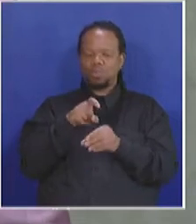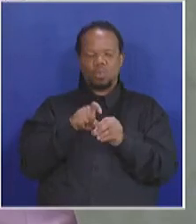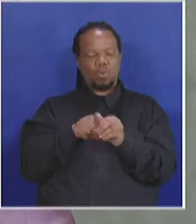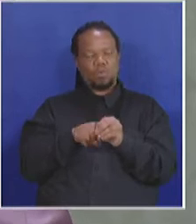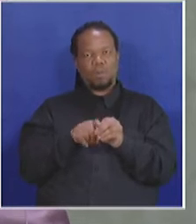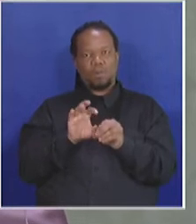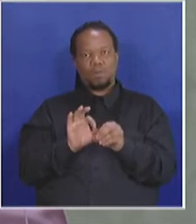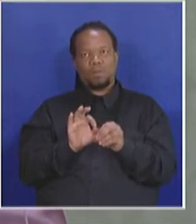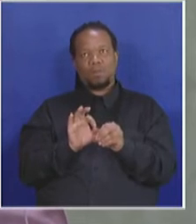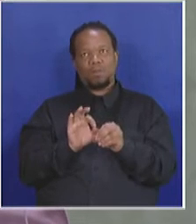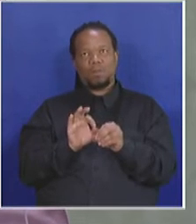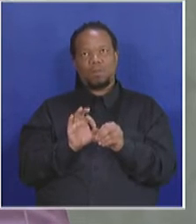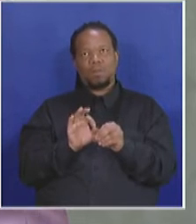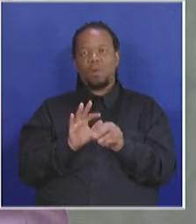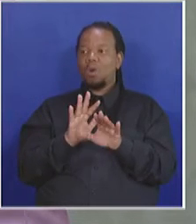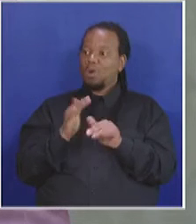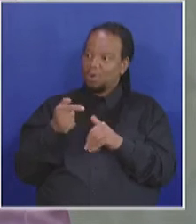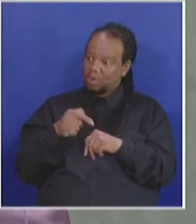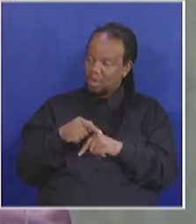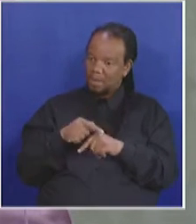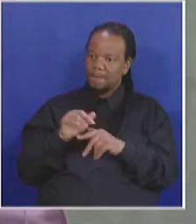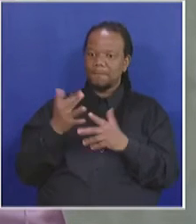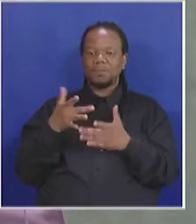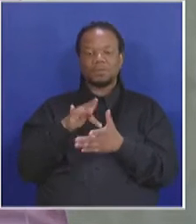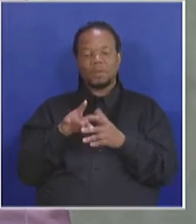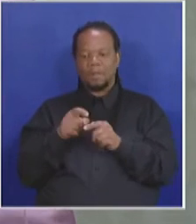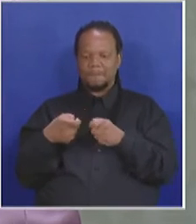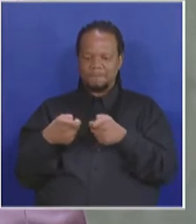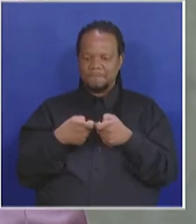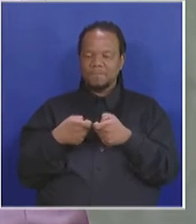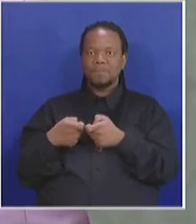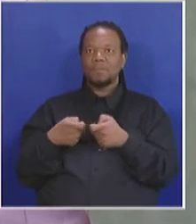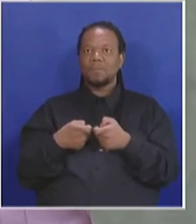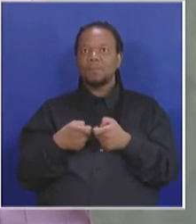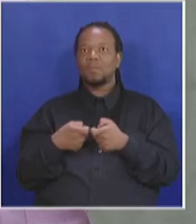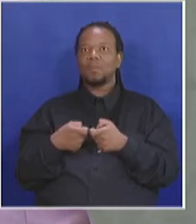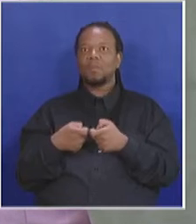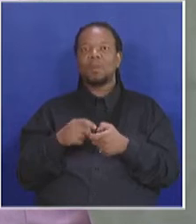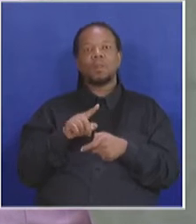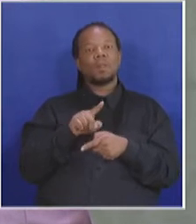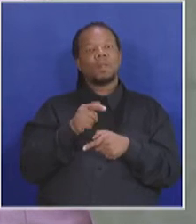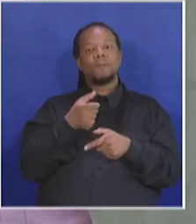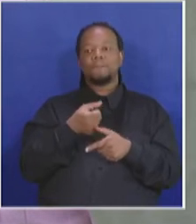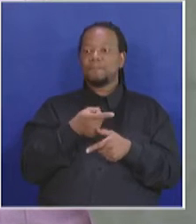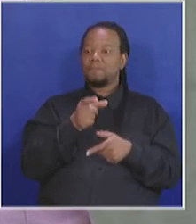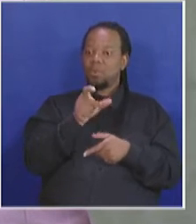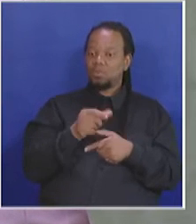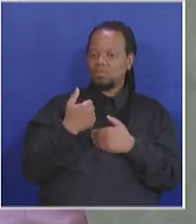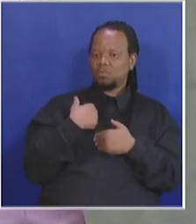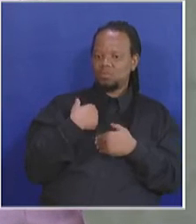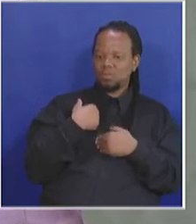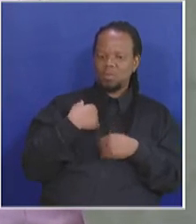for functionality are vacant. The service provider for catering has not yet been appointed. However, the